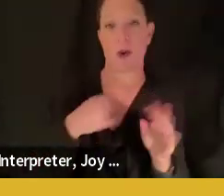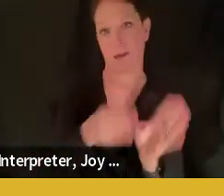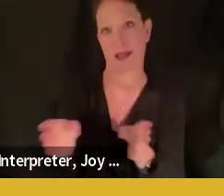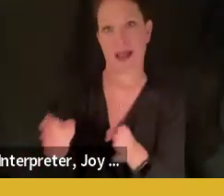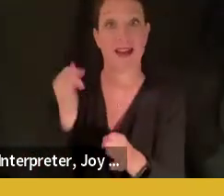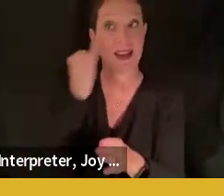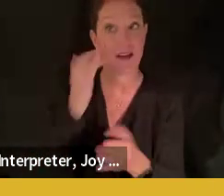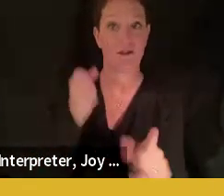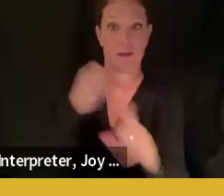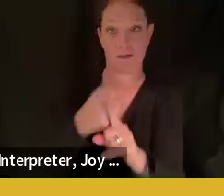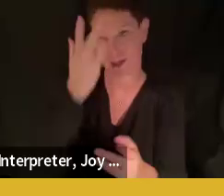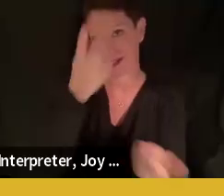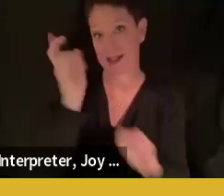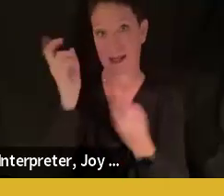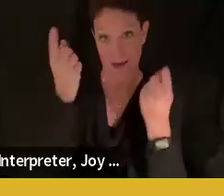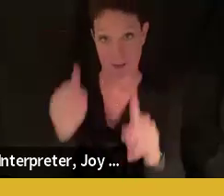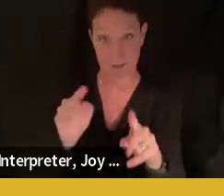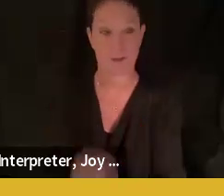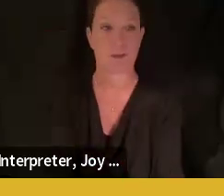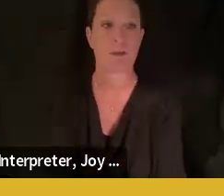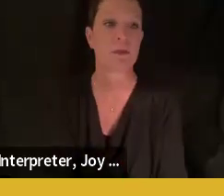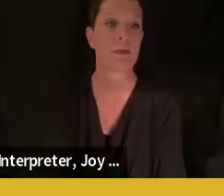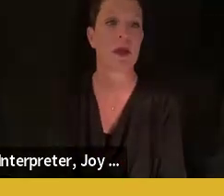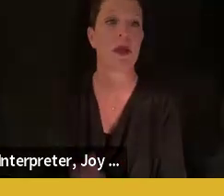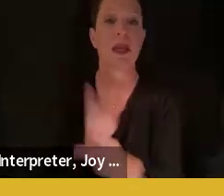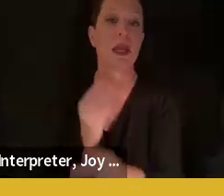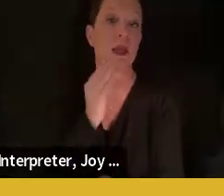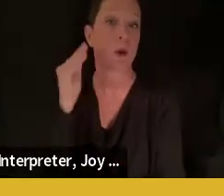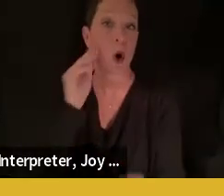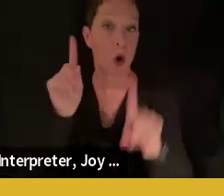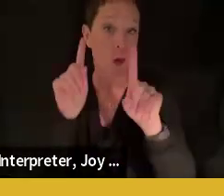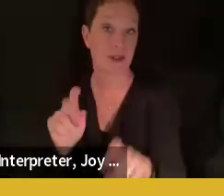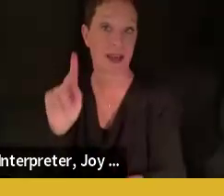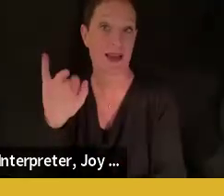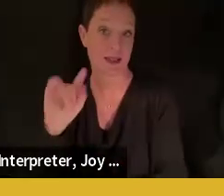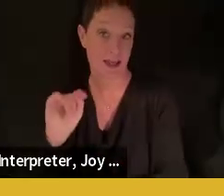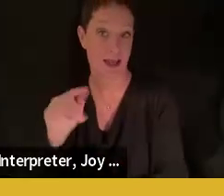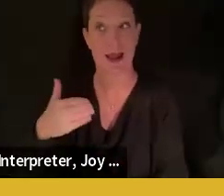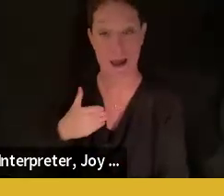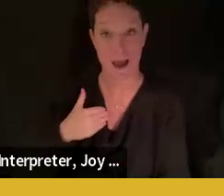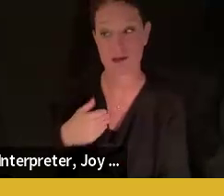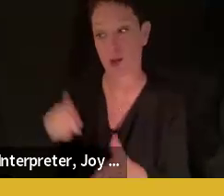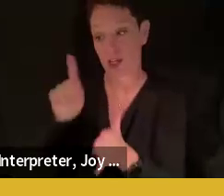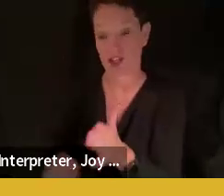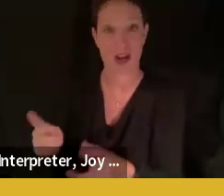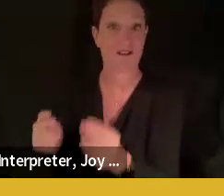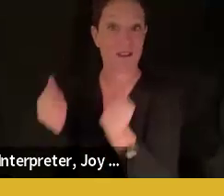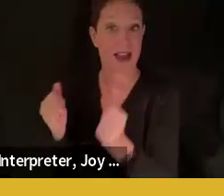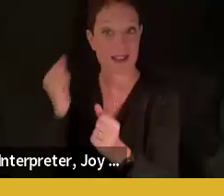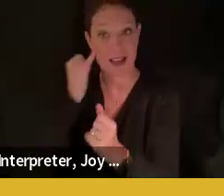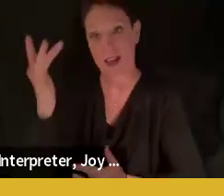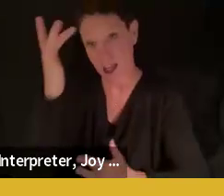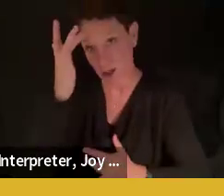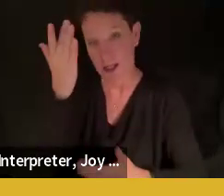plan for if you were to get sick. You want to keep at home testing kits available so you can check quickly if your